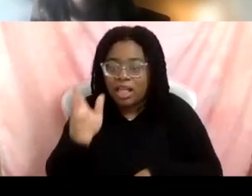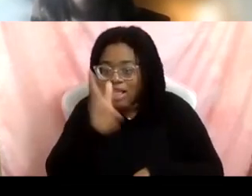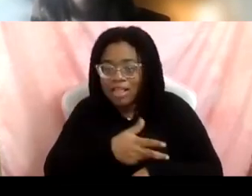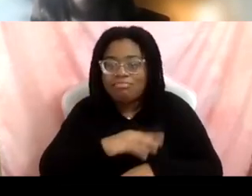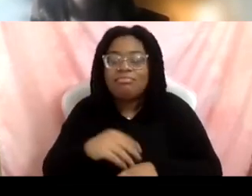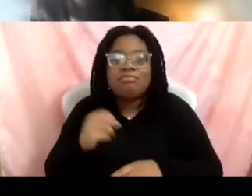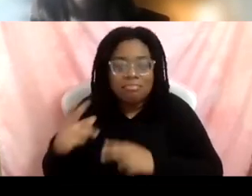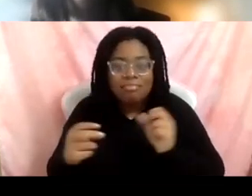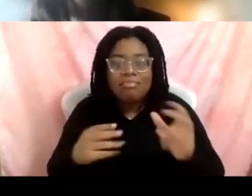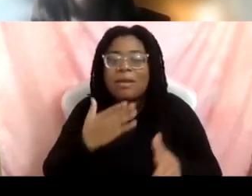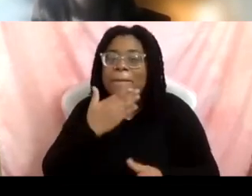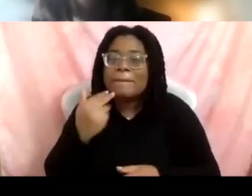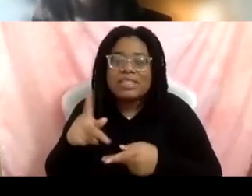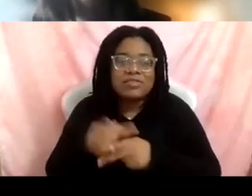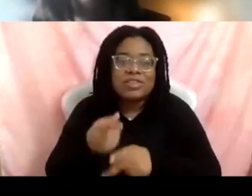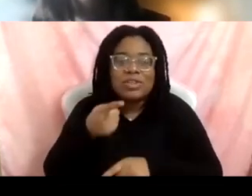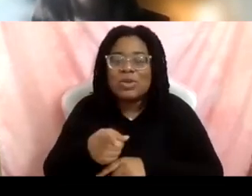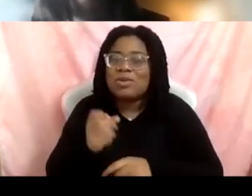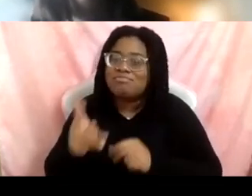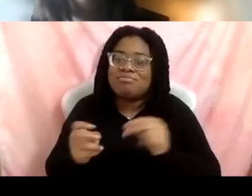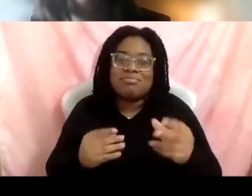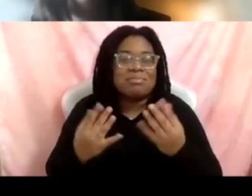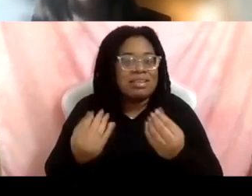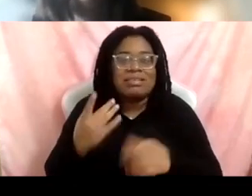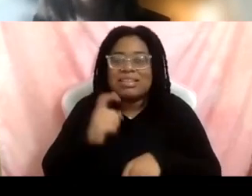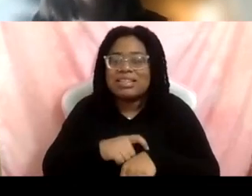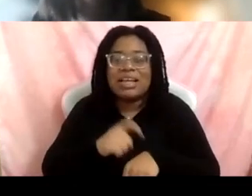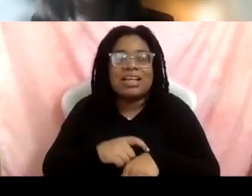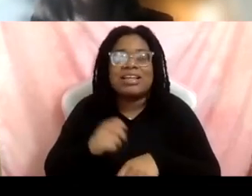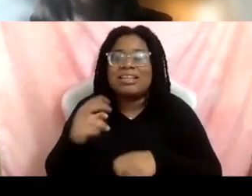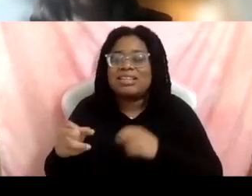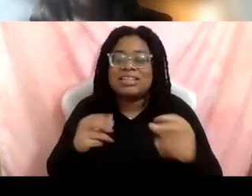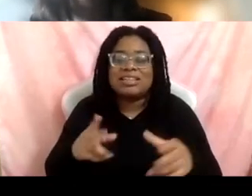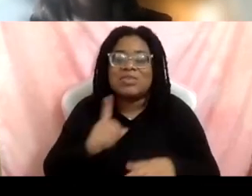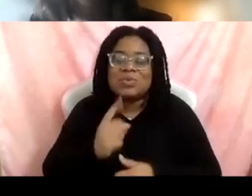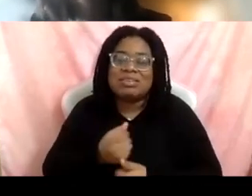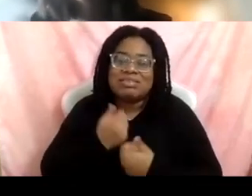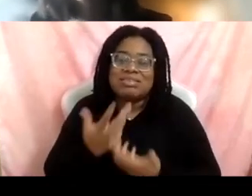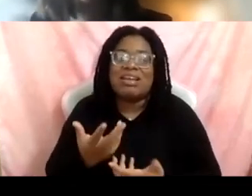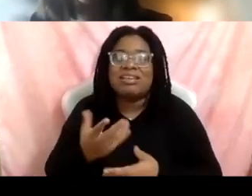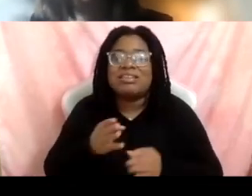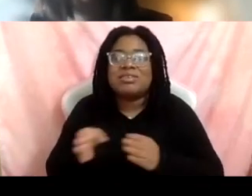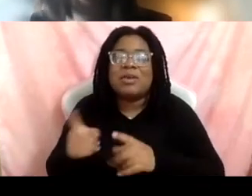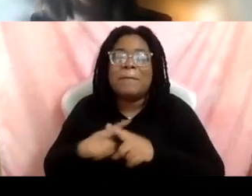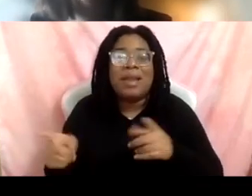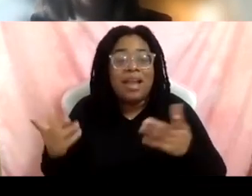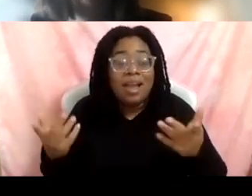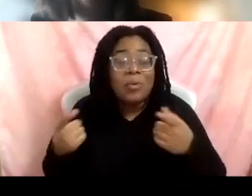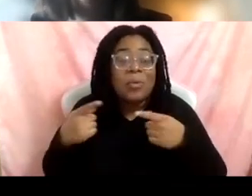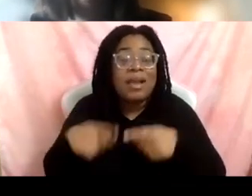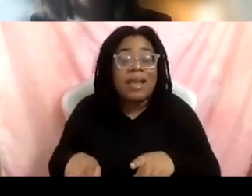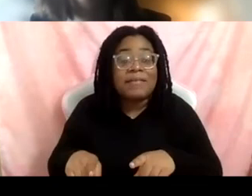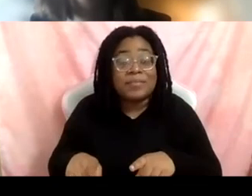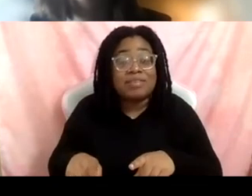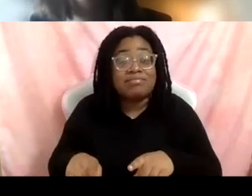but like, the best version of you, as many as humanly possible. Extremely exhausting process, but odds are, if your, work